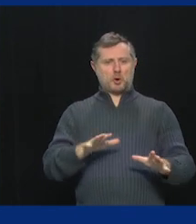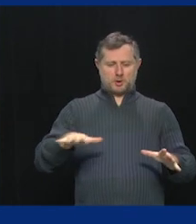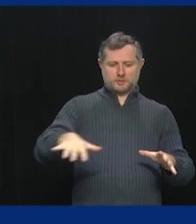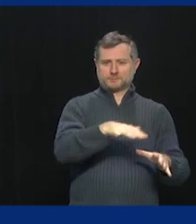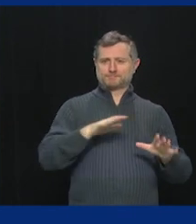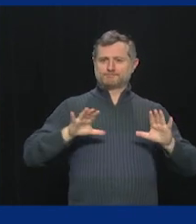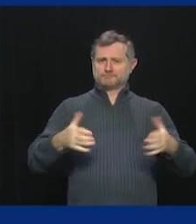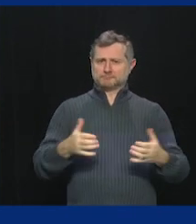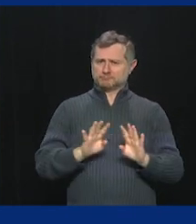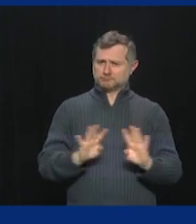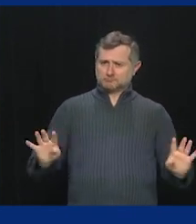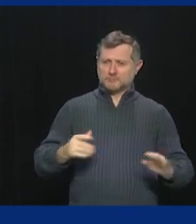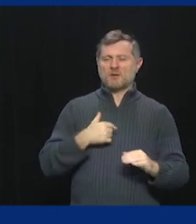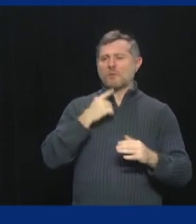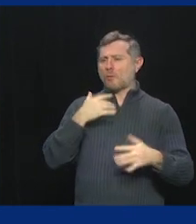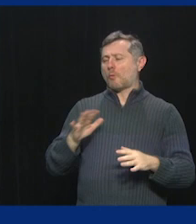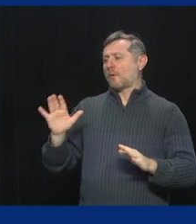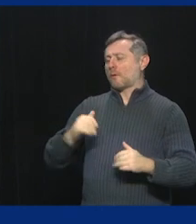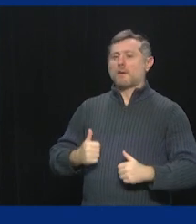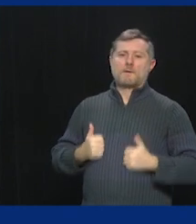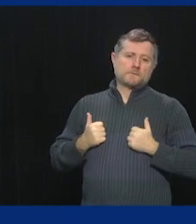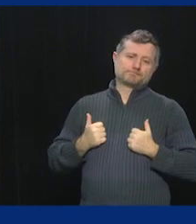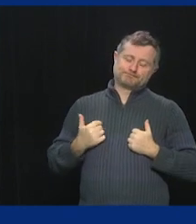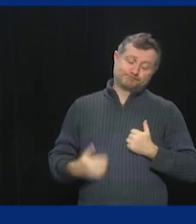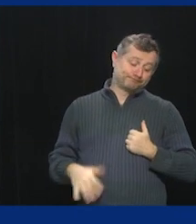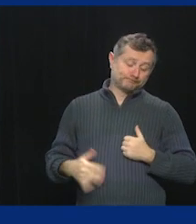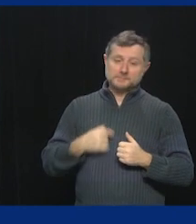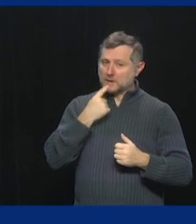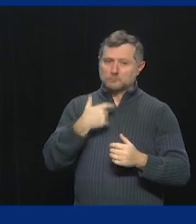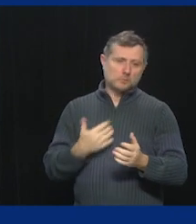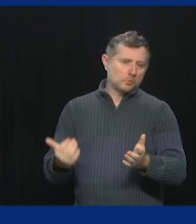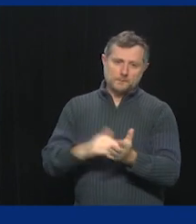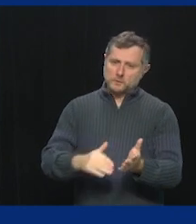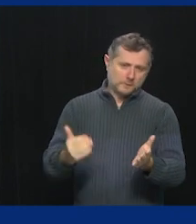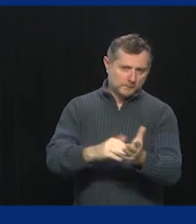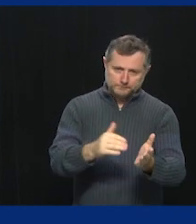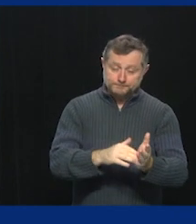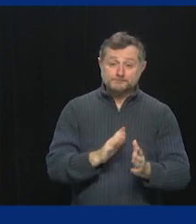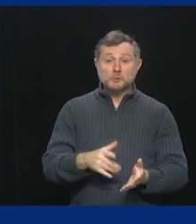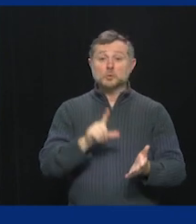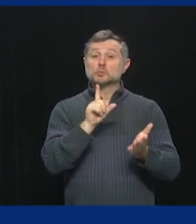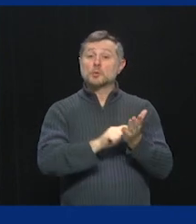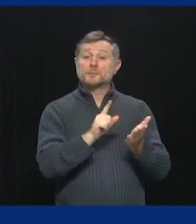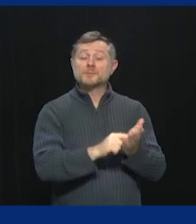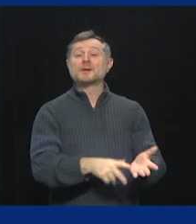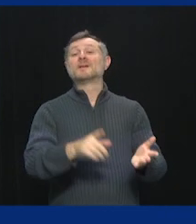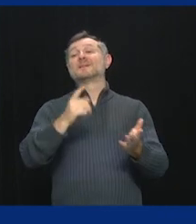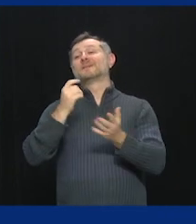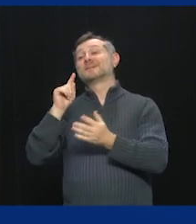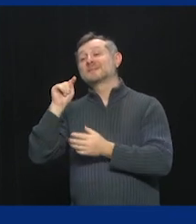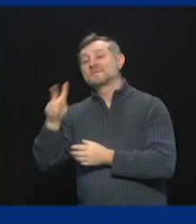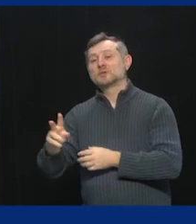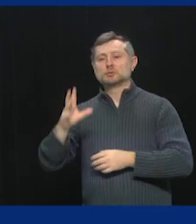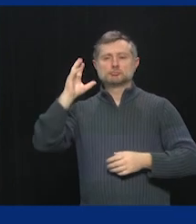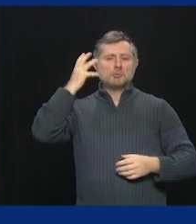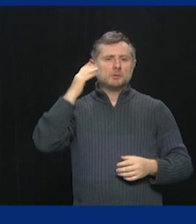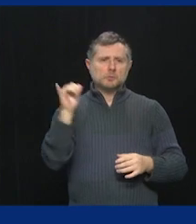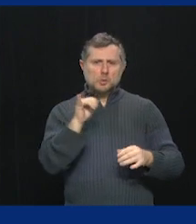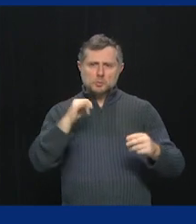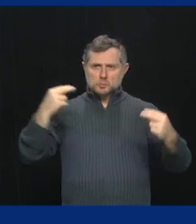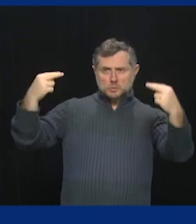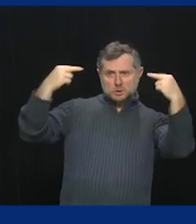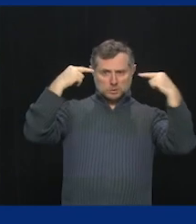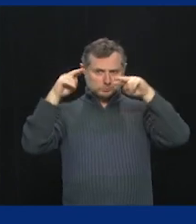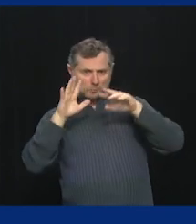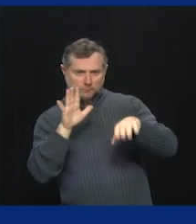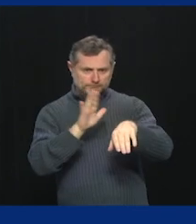and over and over. And to the media for keeping a spotlight on the challenges that our citizens have faced and how to alert people